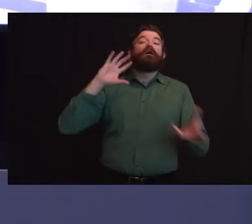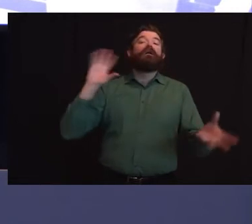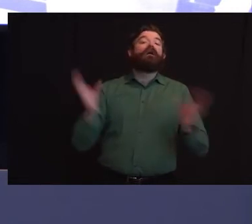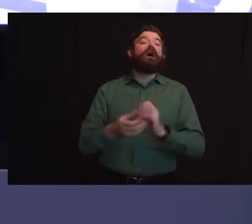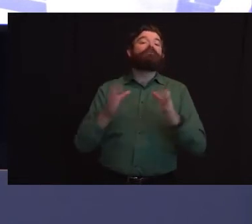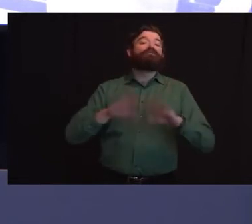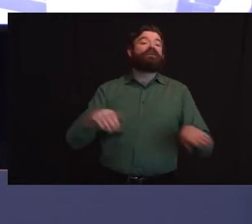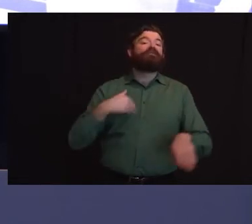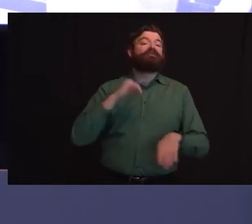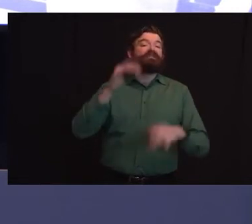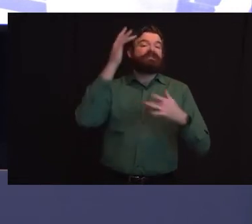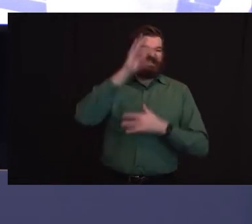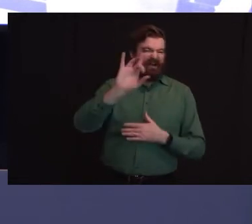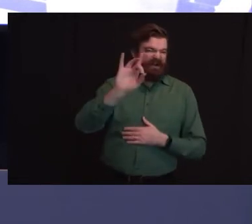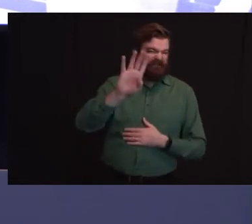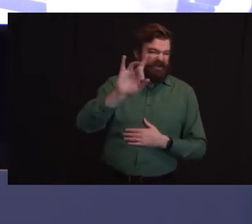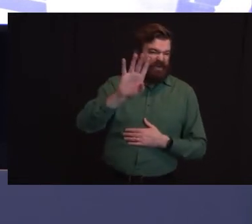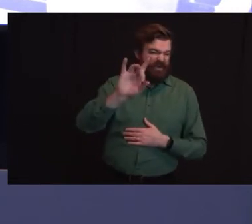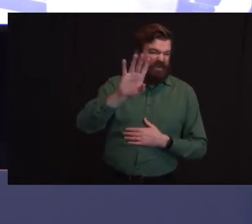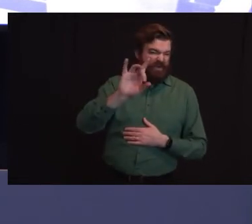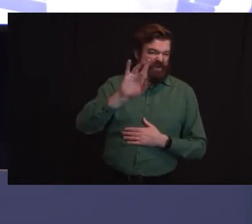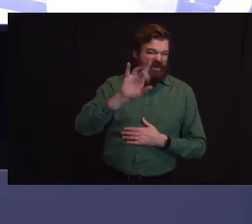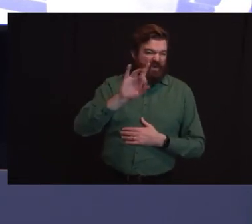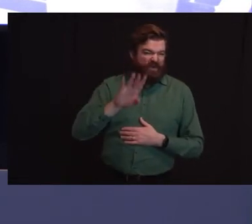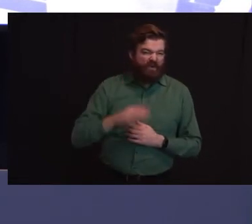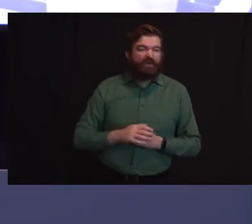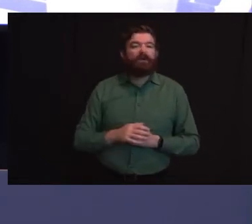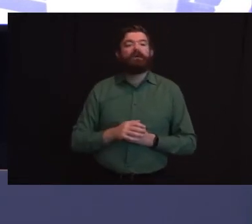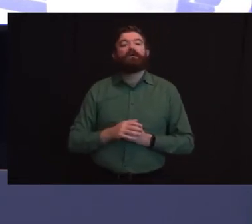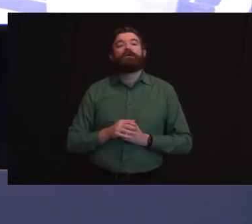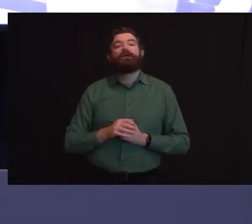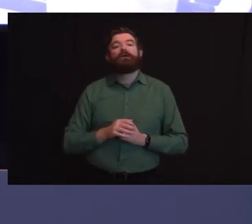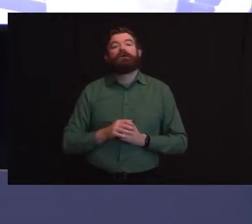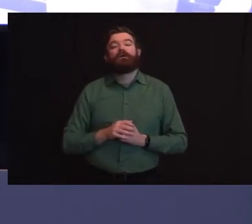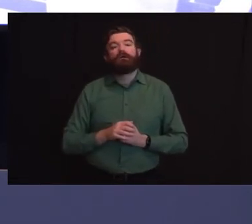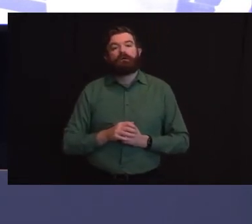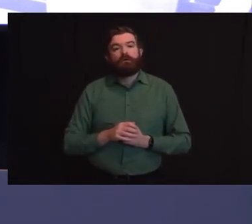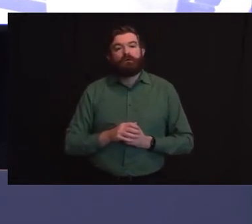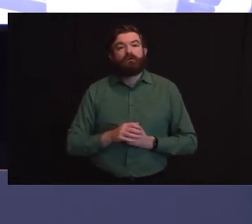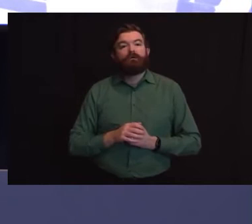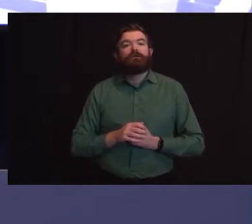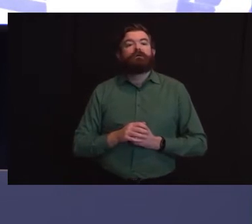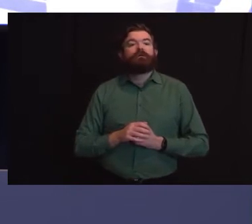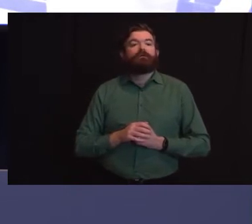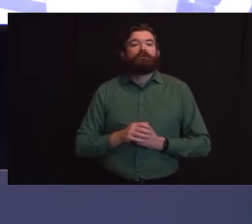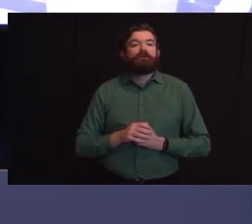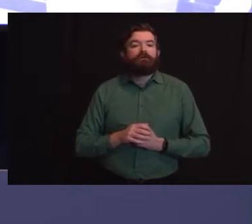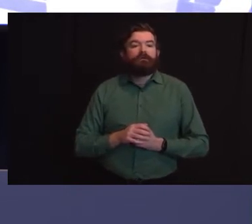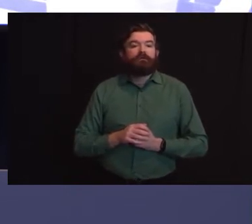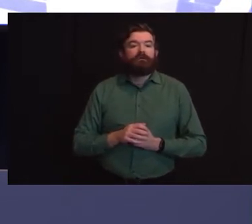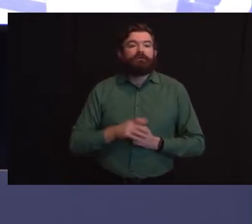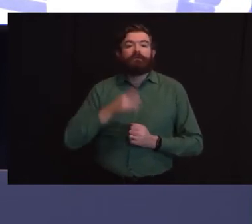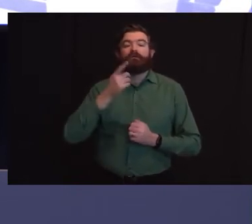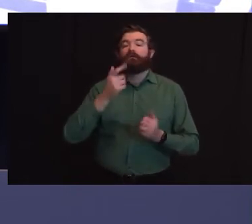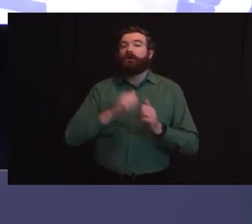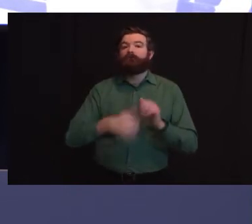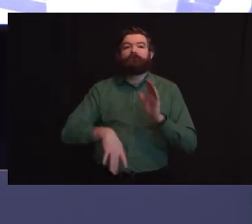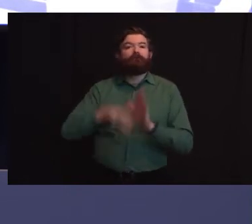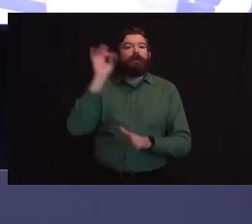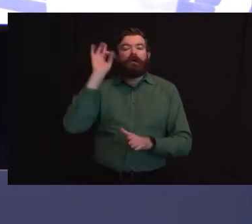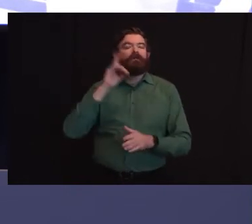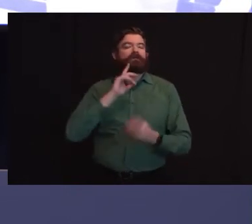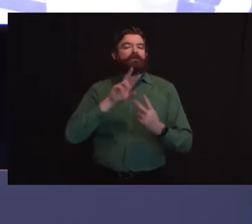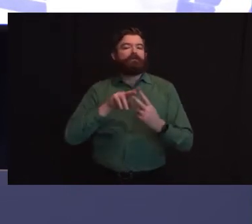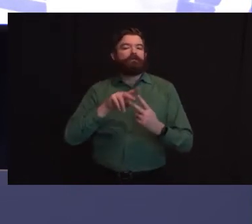affected have either tested positive for active COVID-19 infection, had antibody tests that were positive for COVID-19